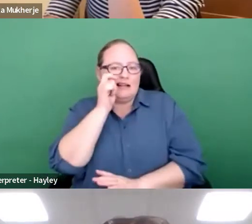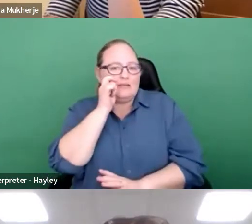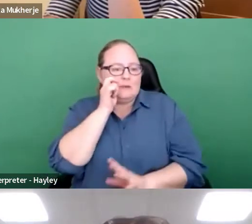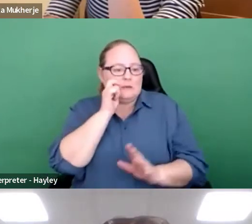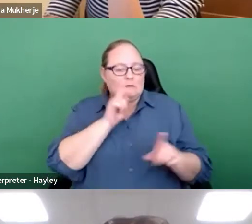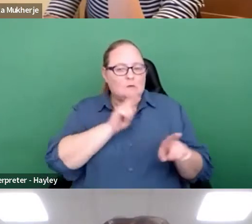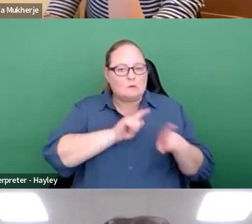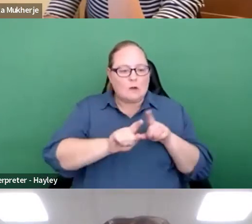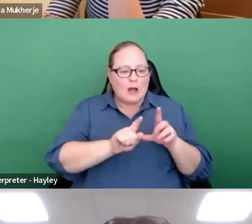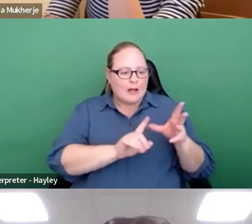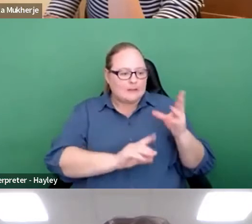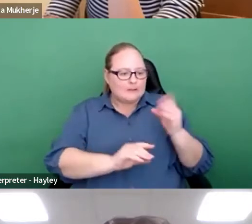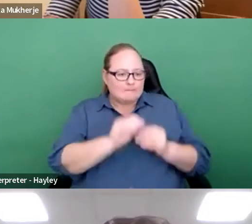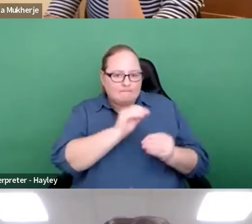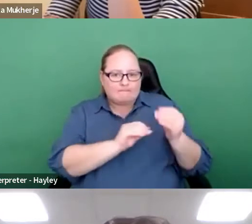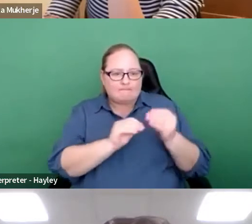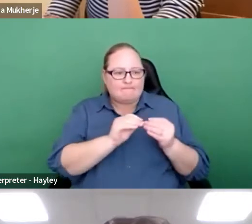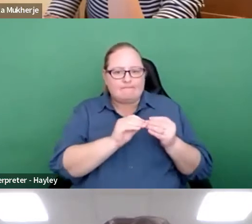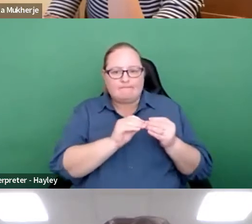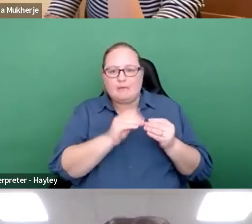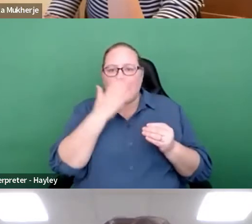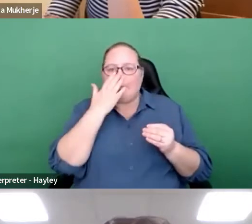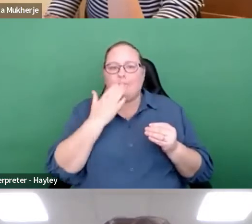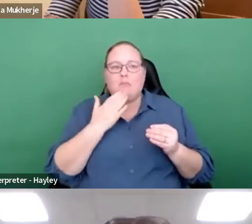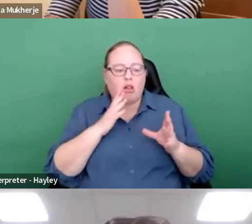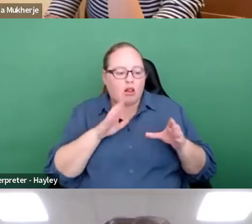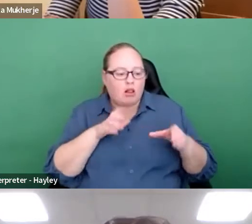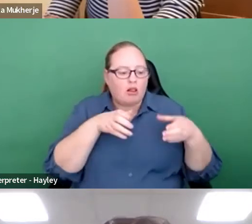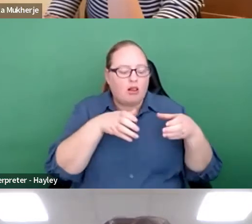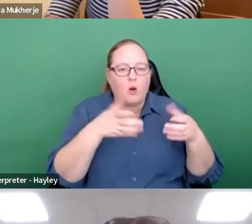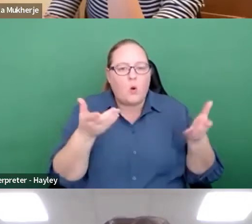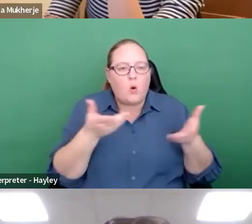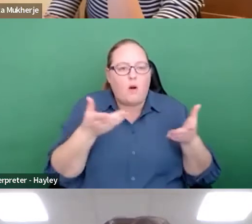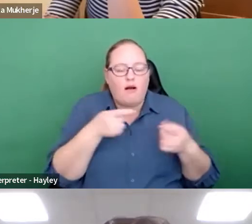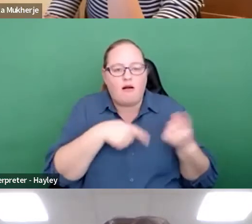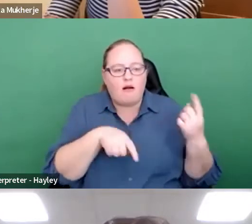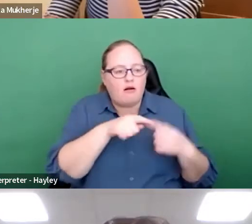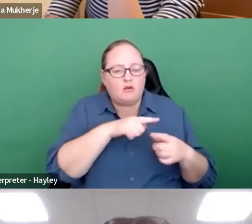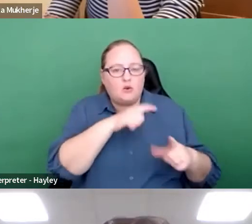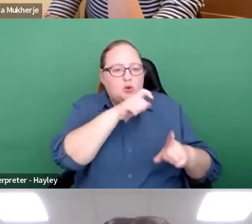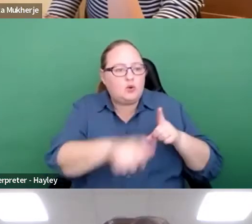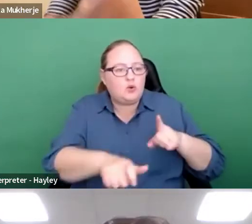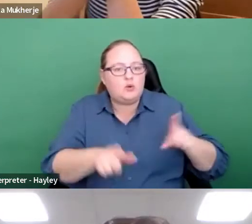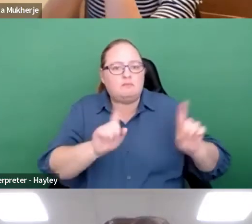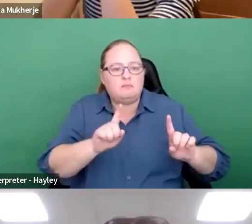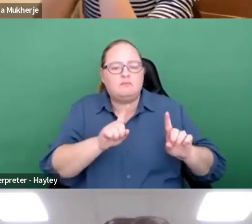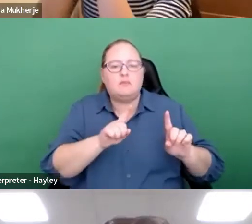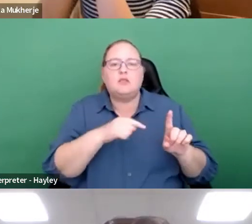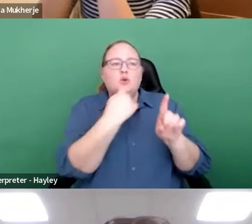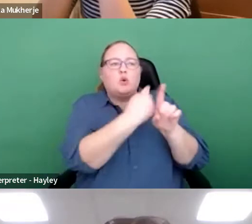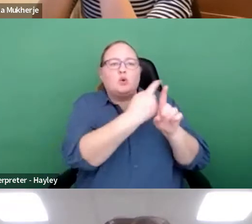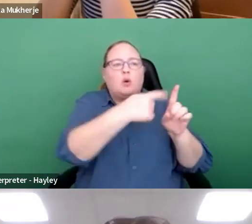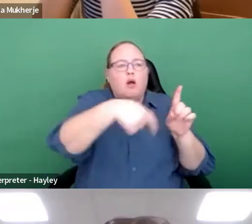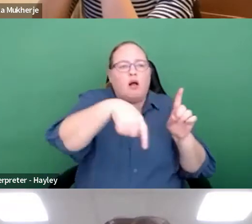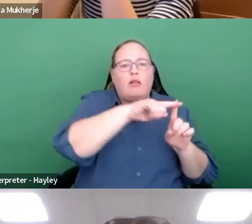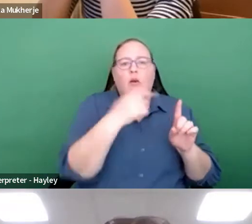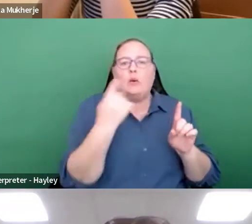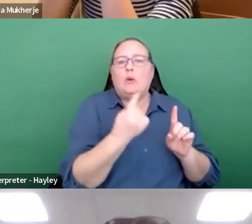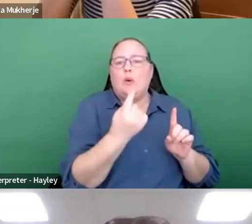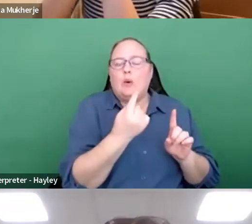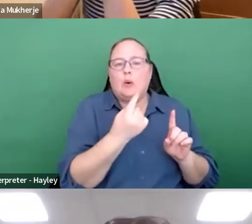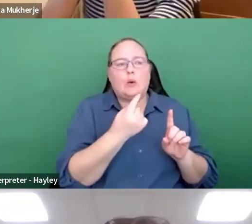figure out where are people and what do they do and who speaks with whom and where do they go together, before I started talking to